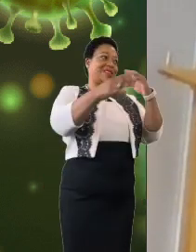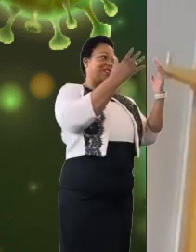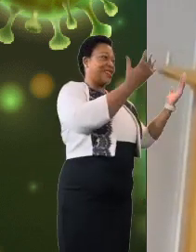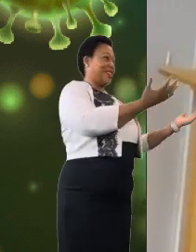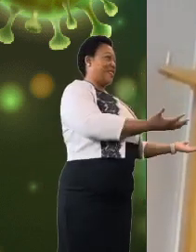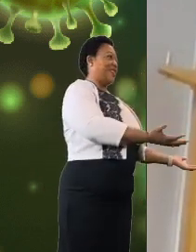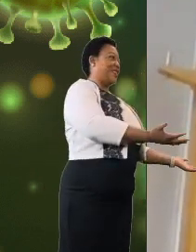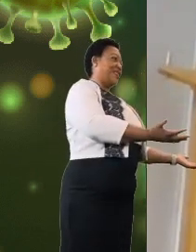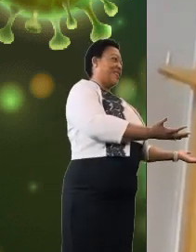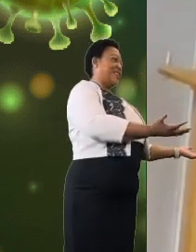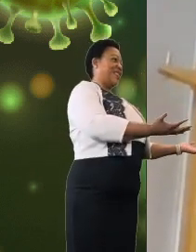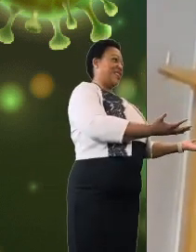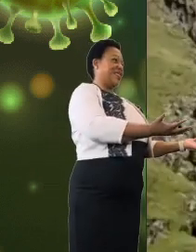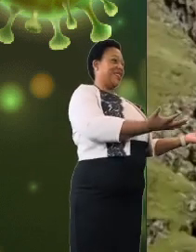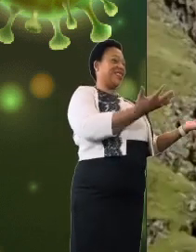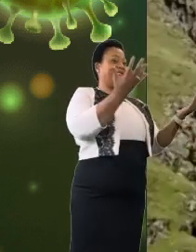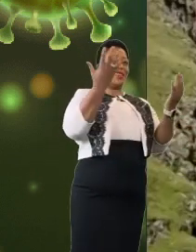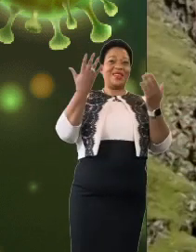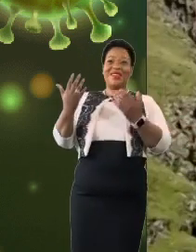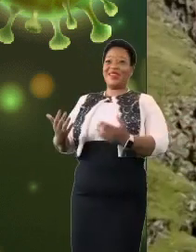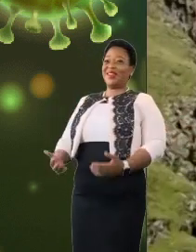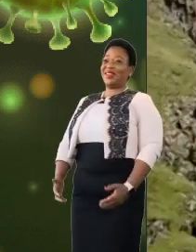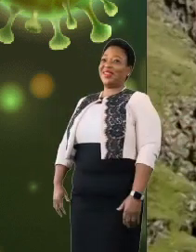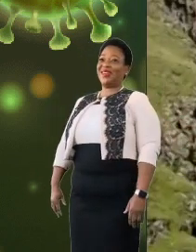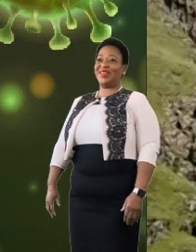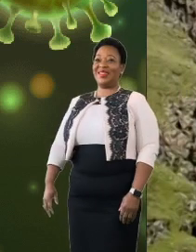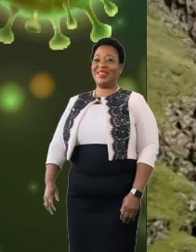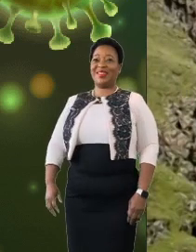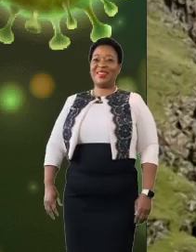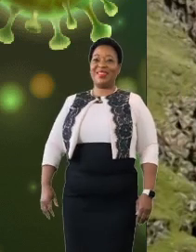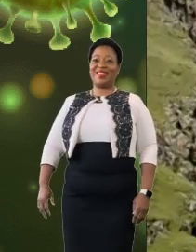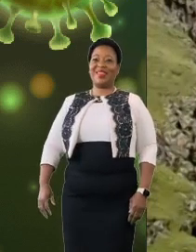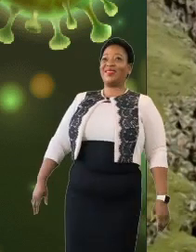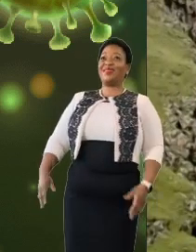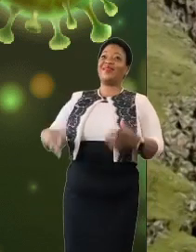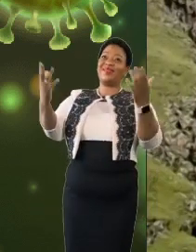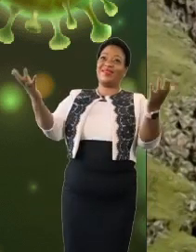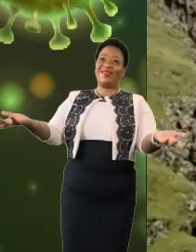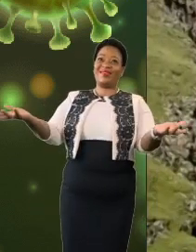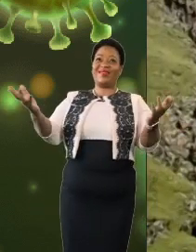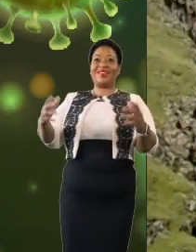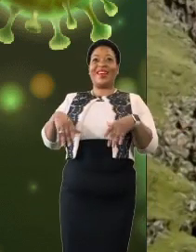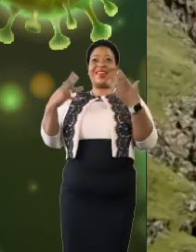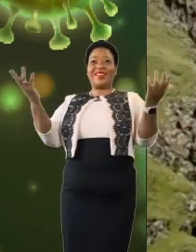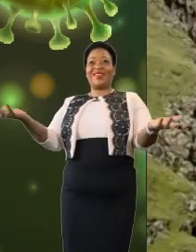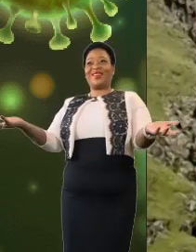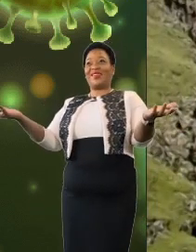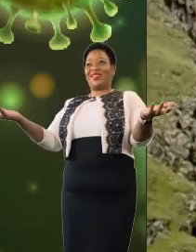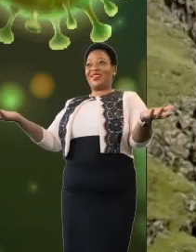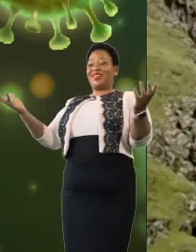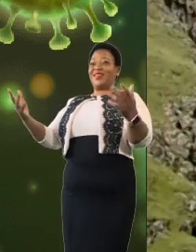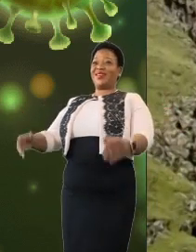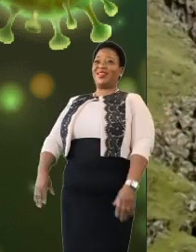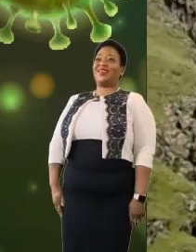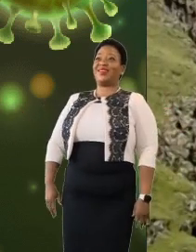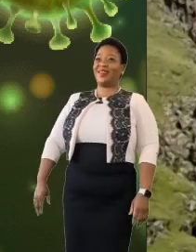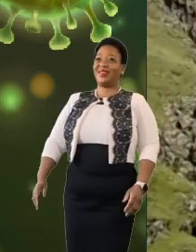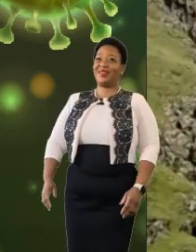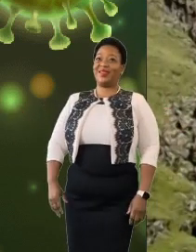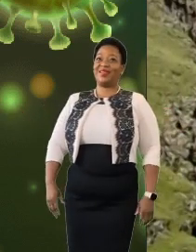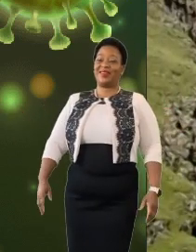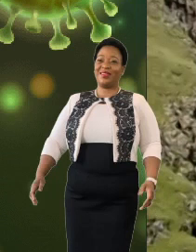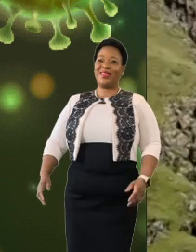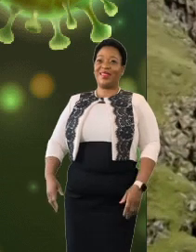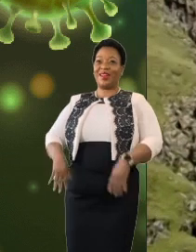Thank you. Thank you very much for that, Ndumiso. I think that we're going to learn as we go. Although